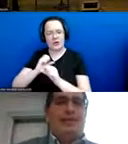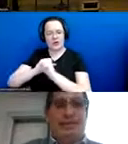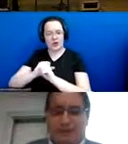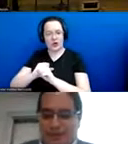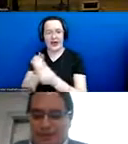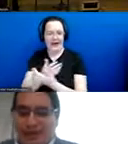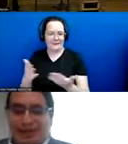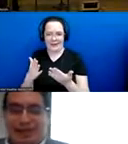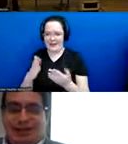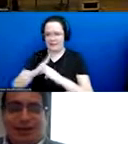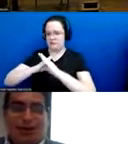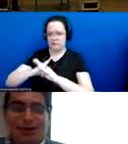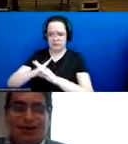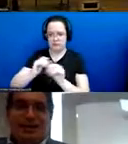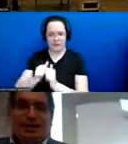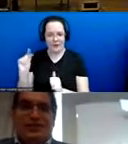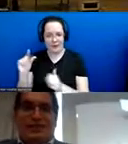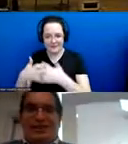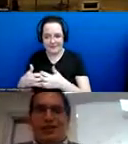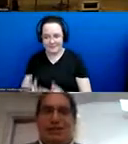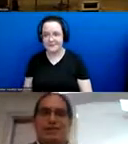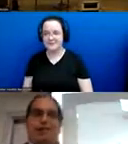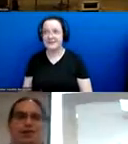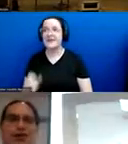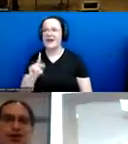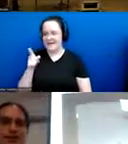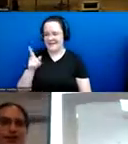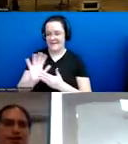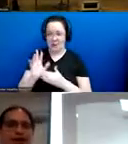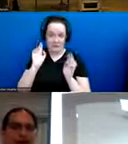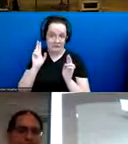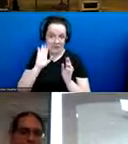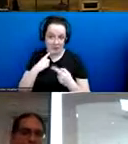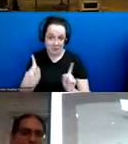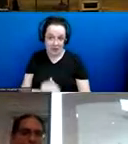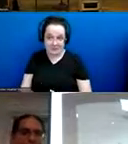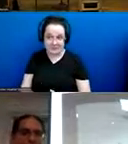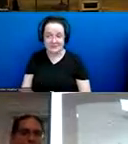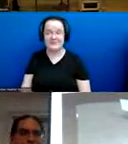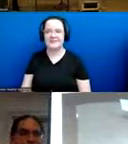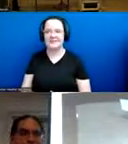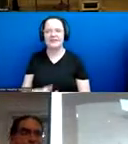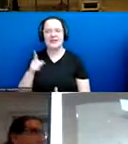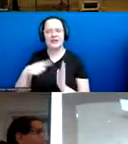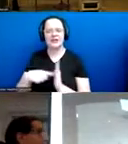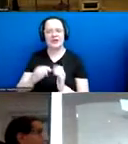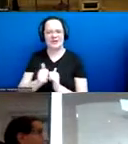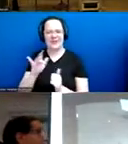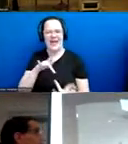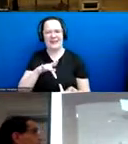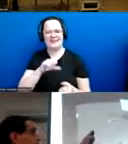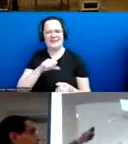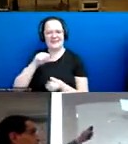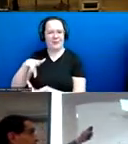quantum mechanics. All right? Okay, so here's a video, hopefully it runs, of how these teleportation experiments